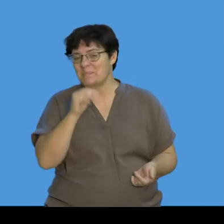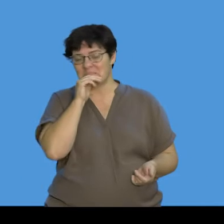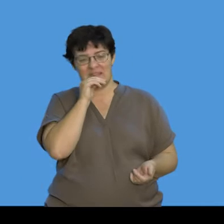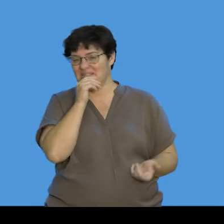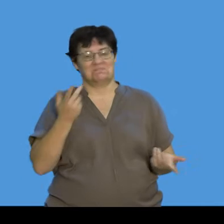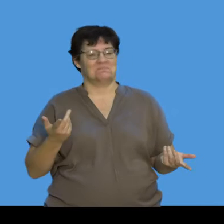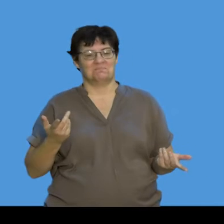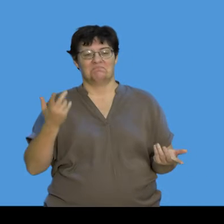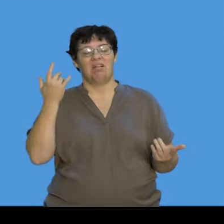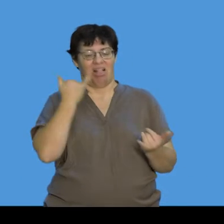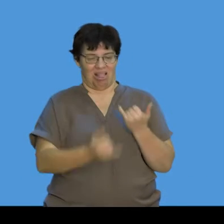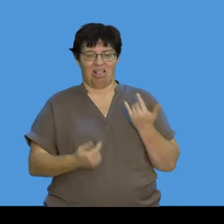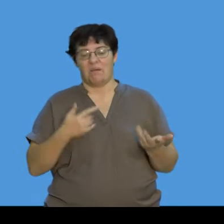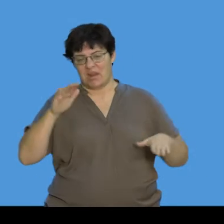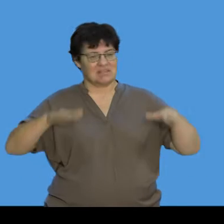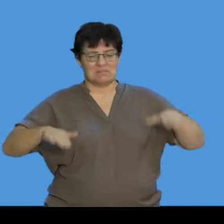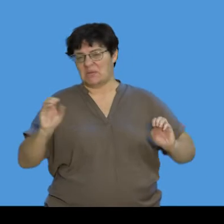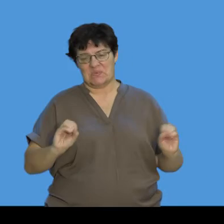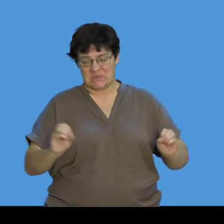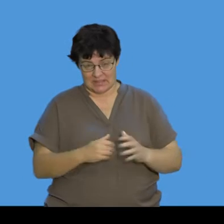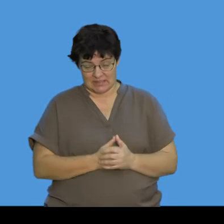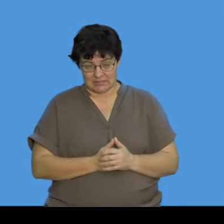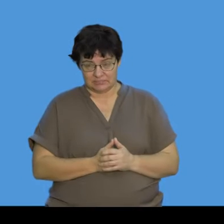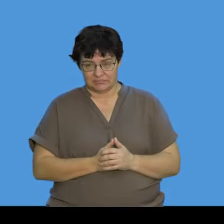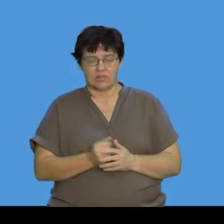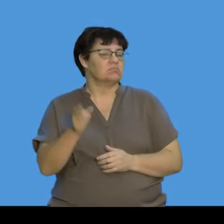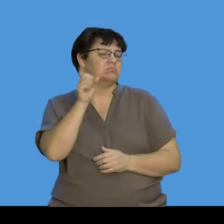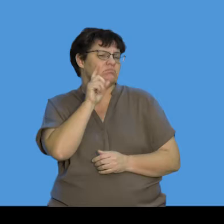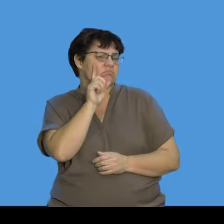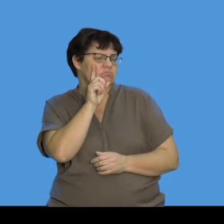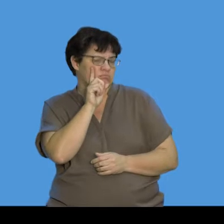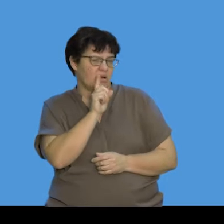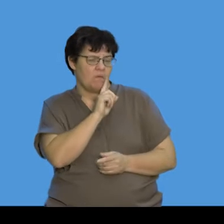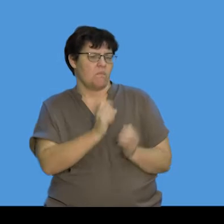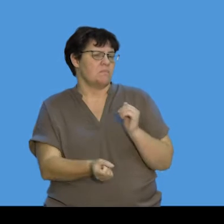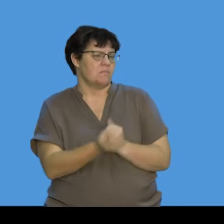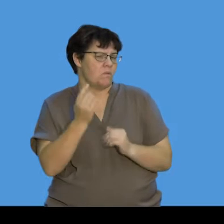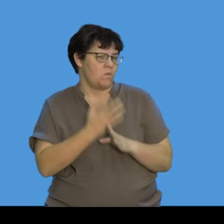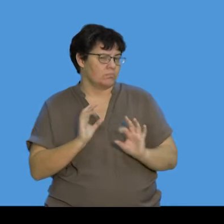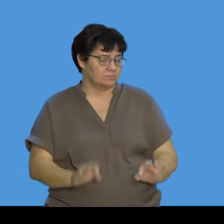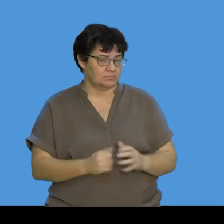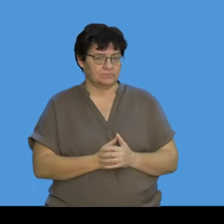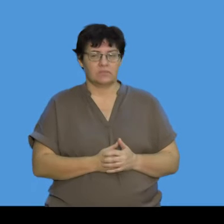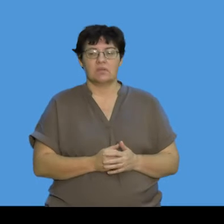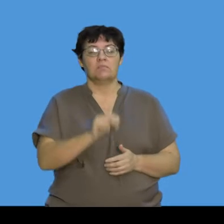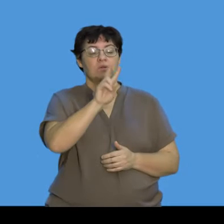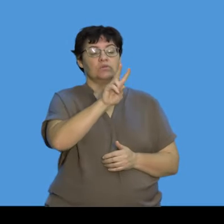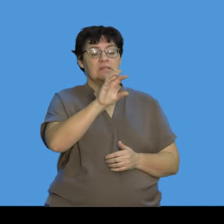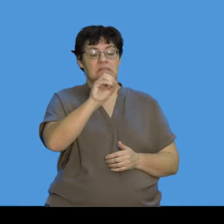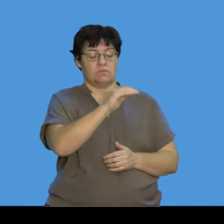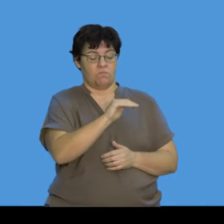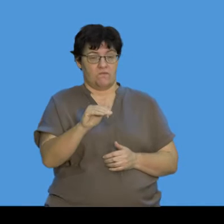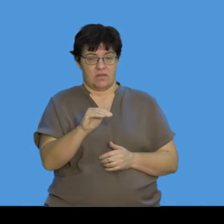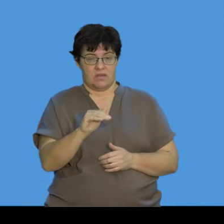I'm not doing the right thing there. So let me just try and see whether this will definitely work. So this will be 20